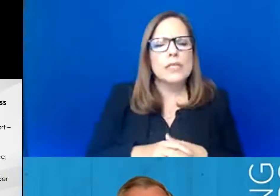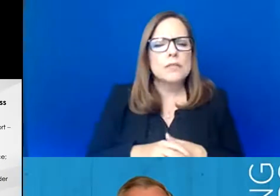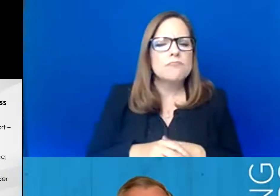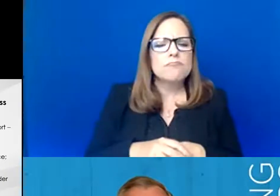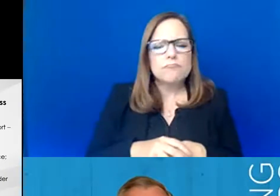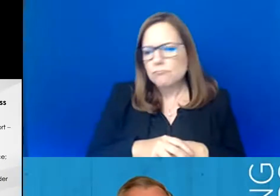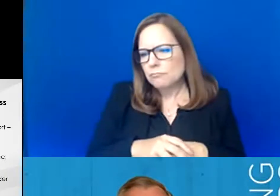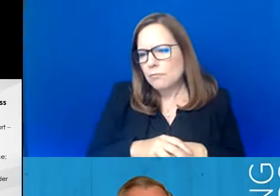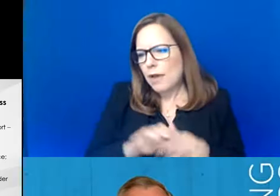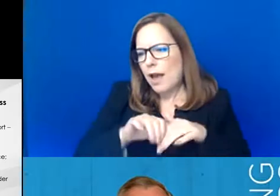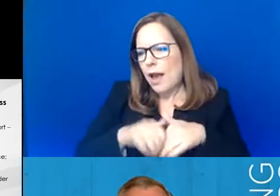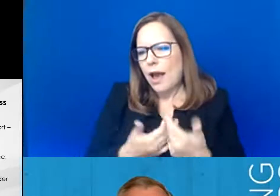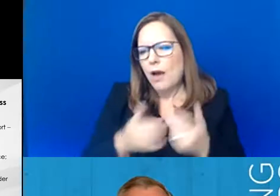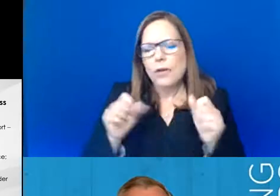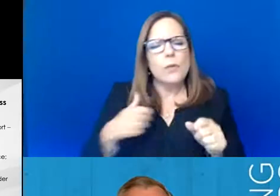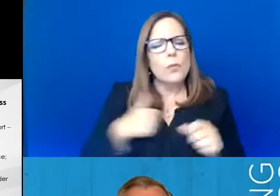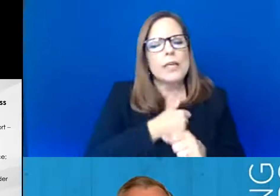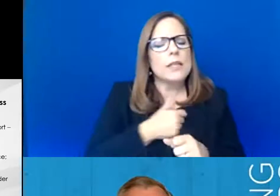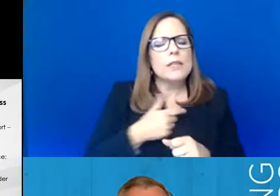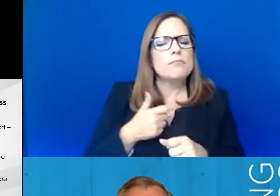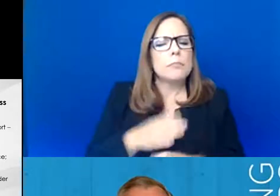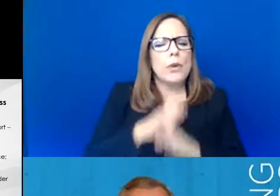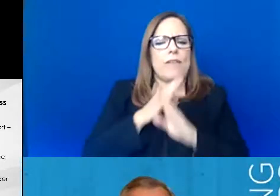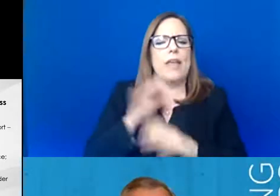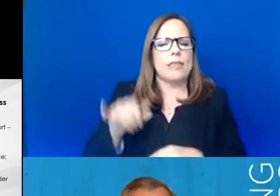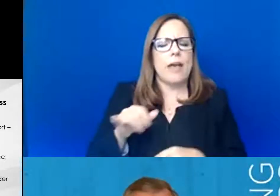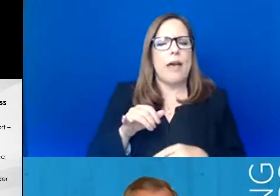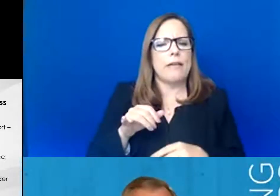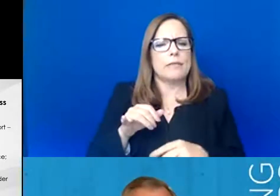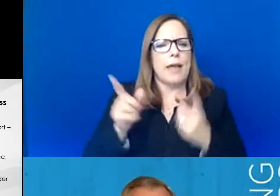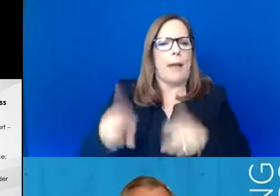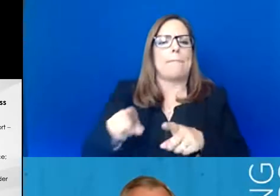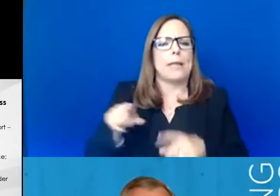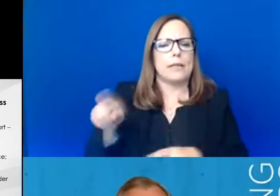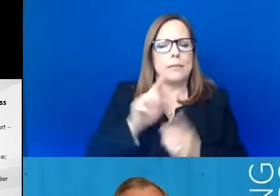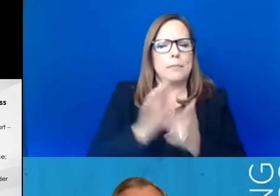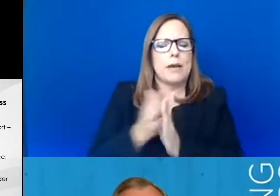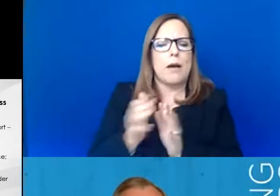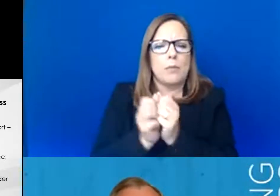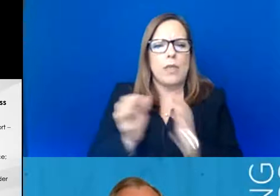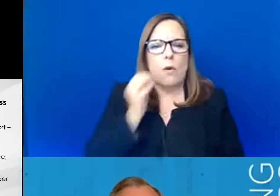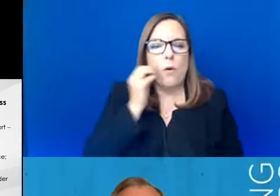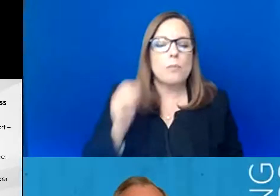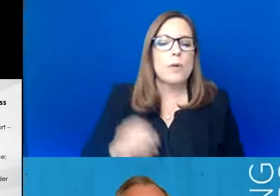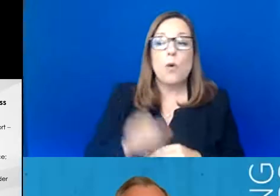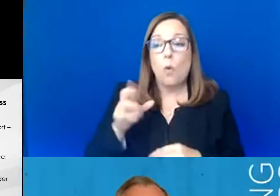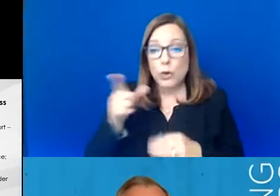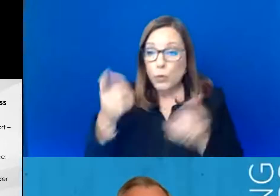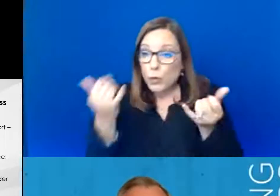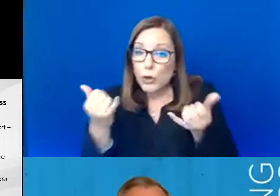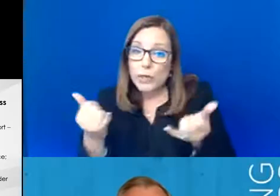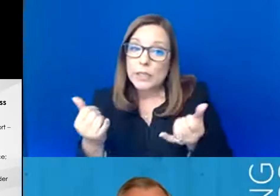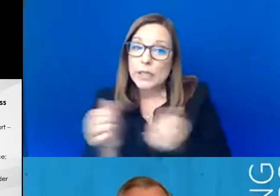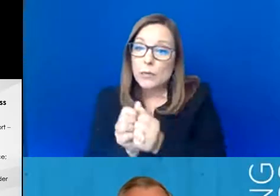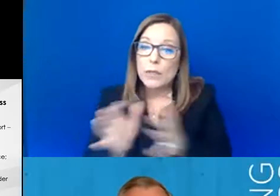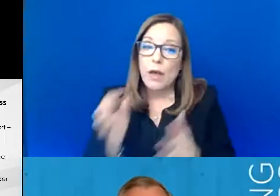have prevented the homelessness from occurring? Or if you were currently homeless, how much would it take to get you back into